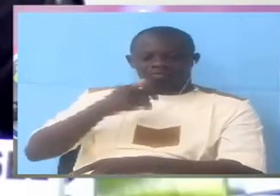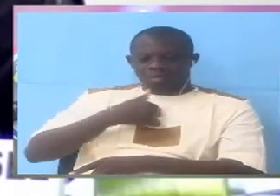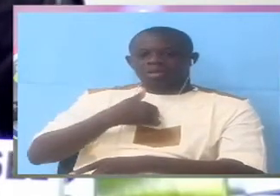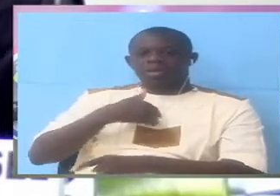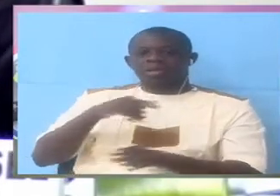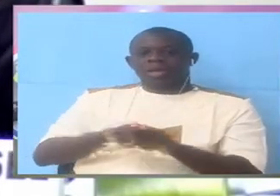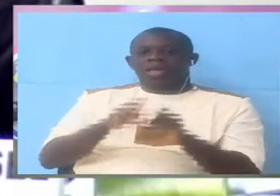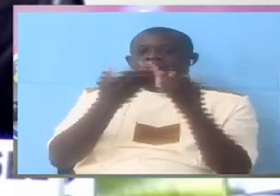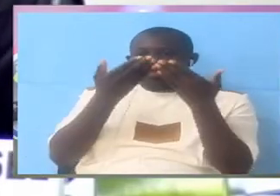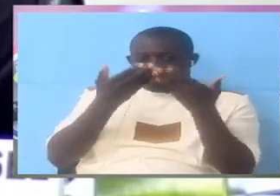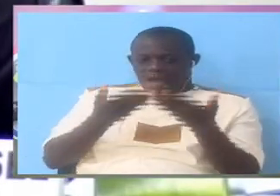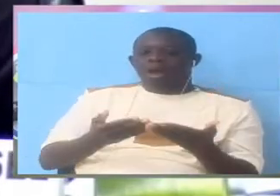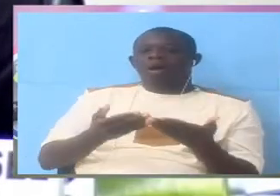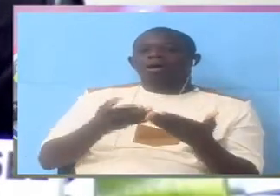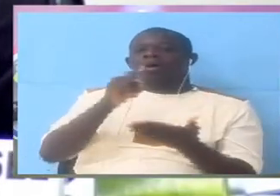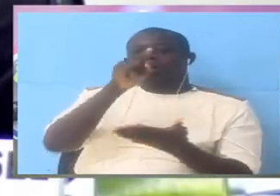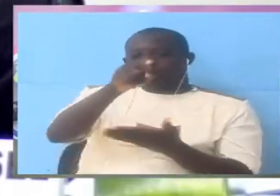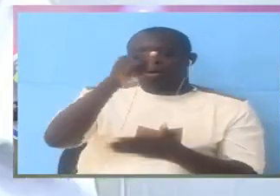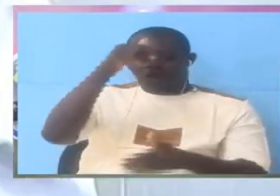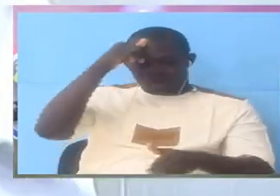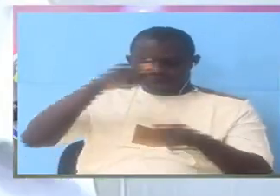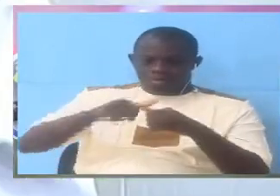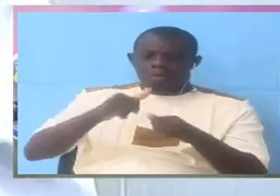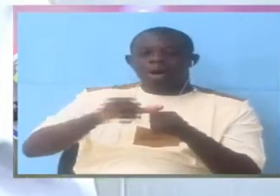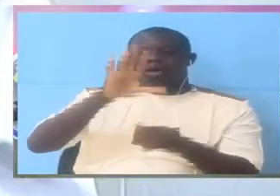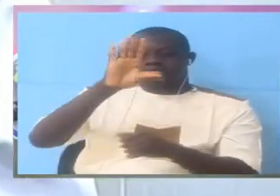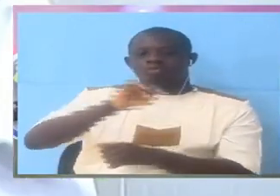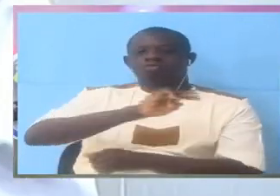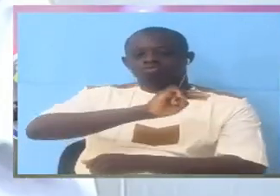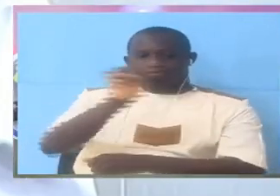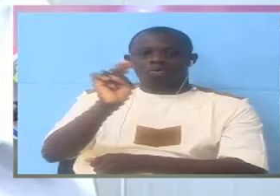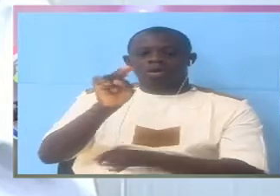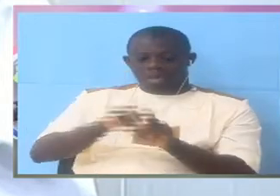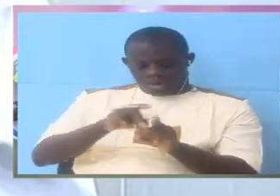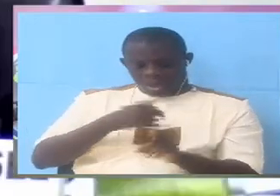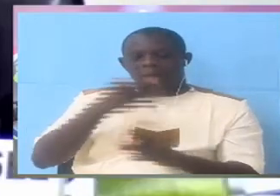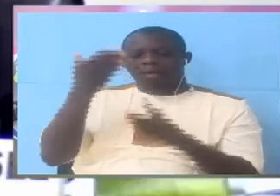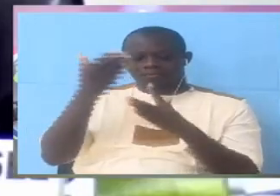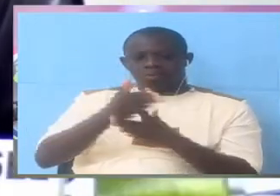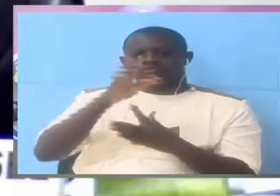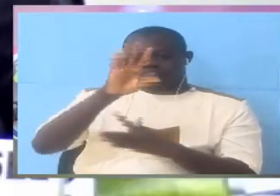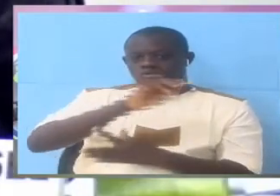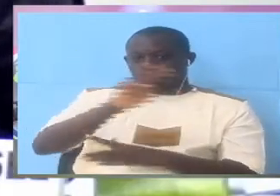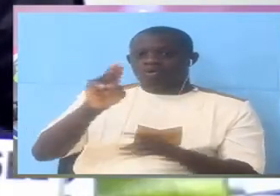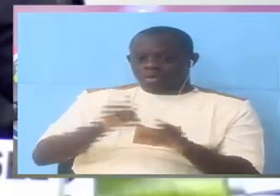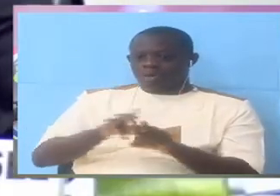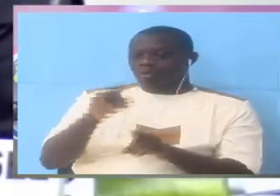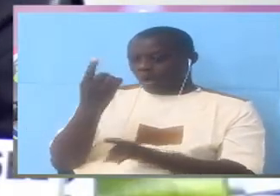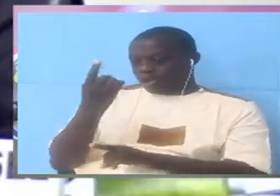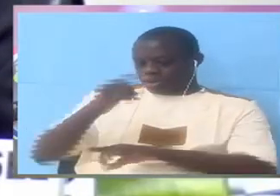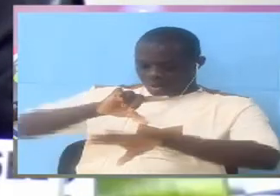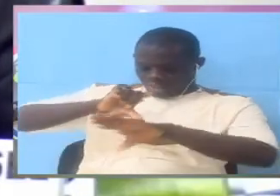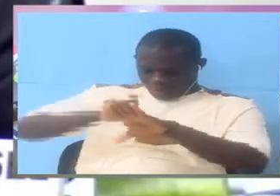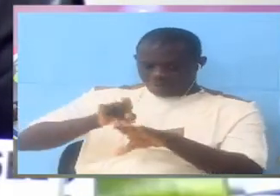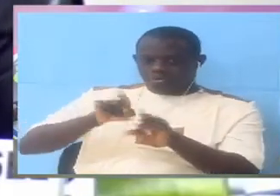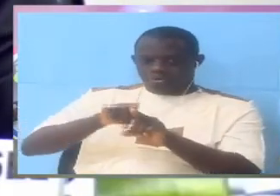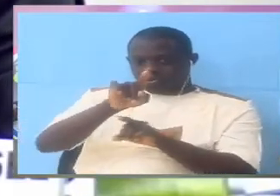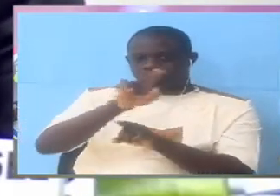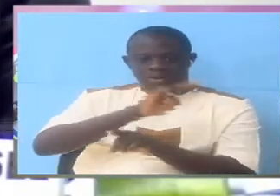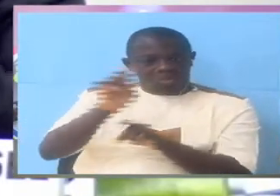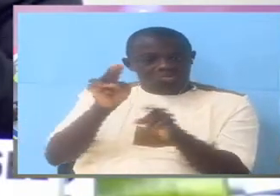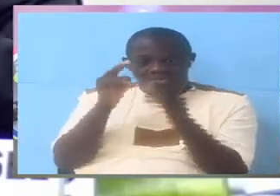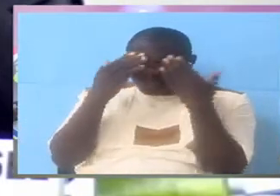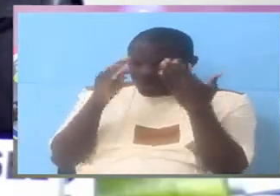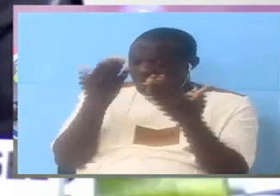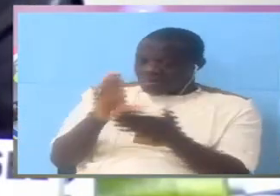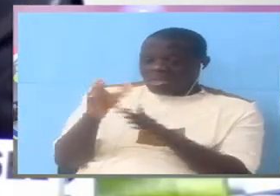Now you are sure that you did not. I did not. But I believe I did not. 1 minute ago you said I'm not sure. You're not sure. That's the truth.